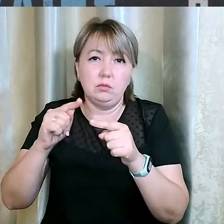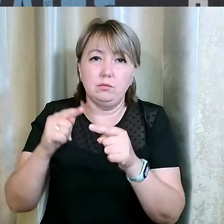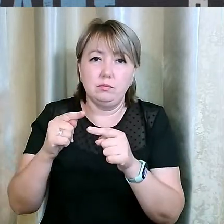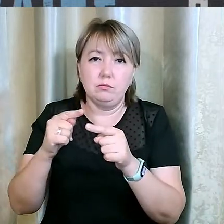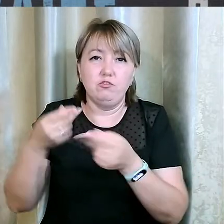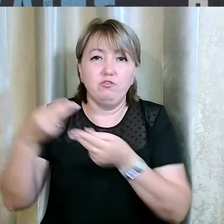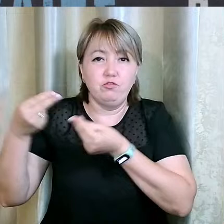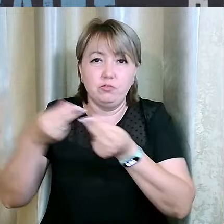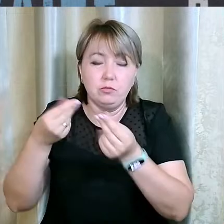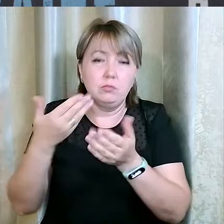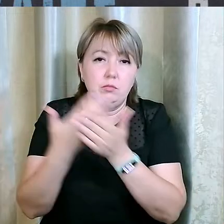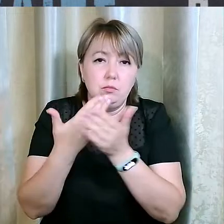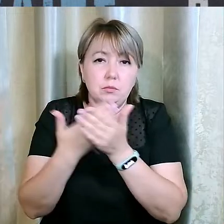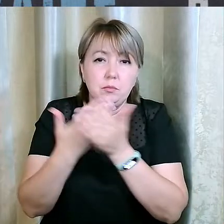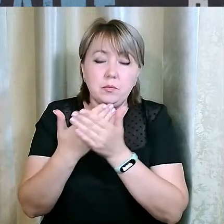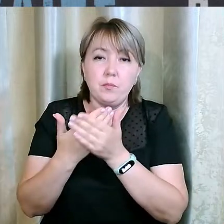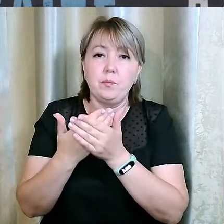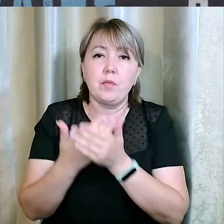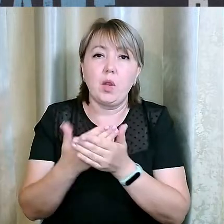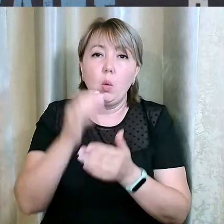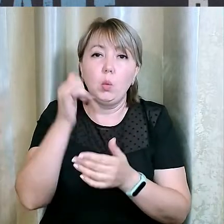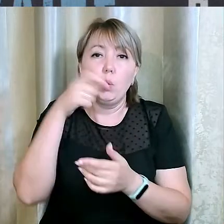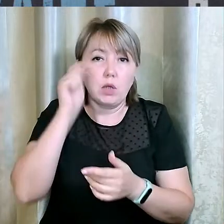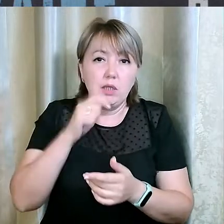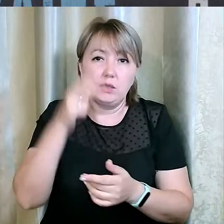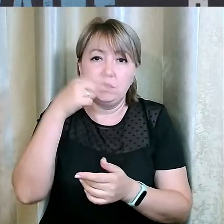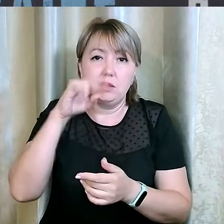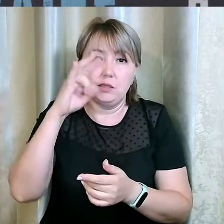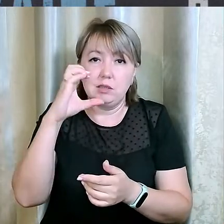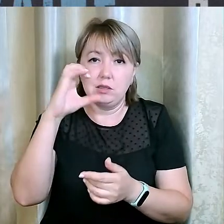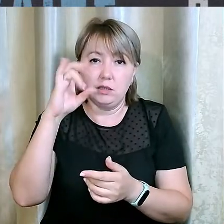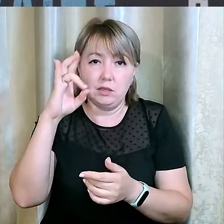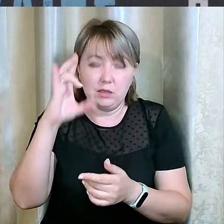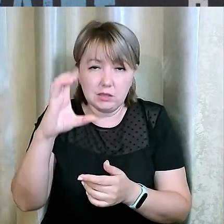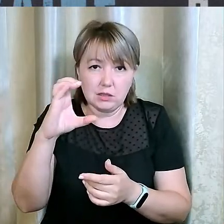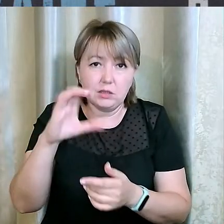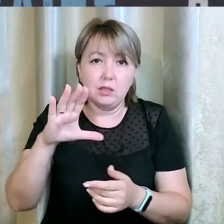processes. According to the State Emergency Service of Ukraine,